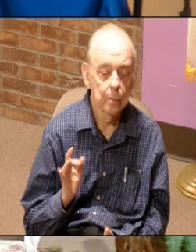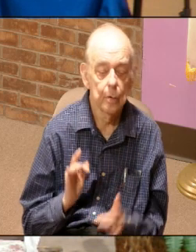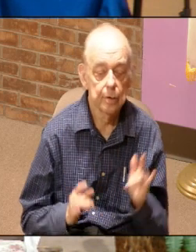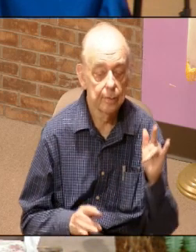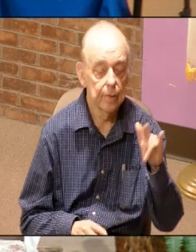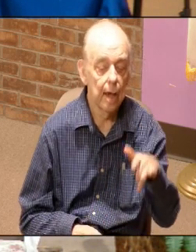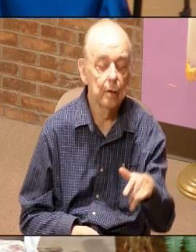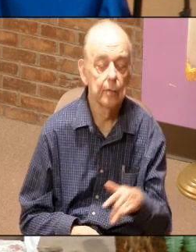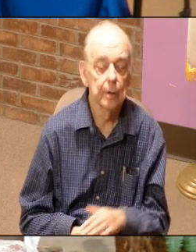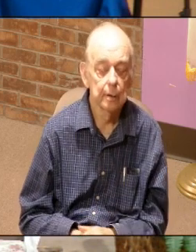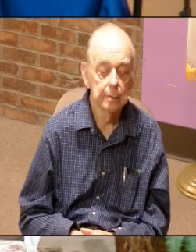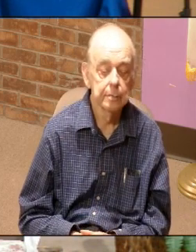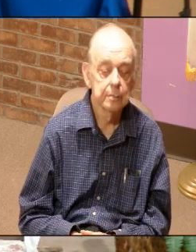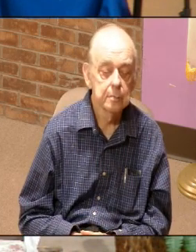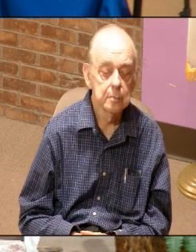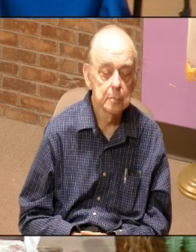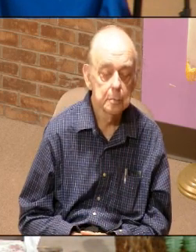fly